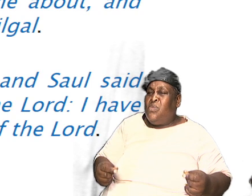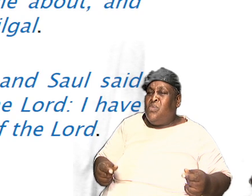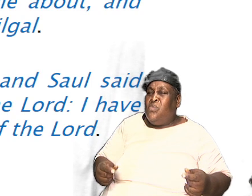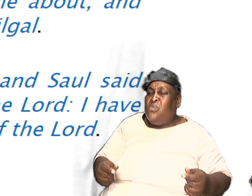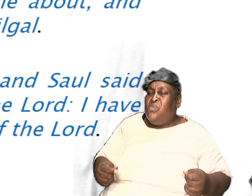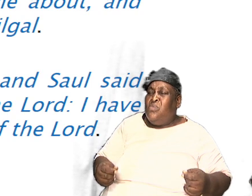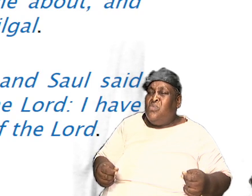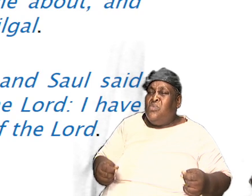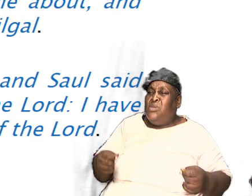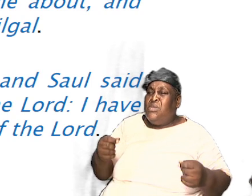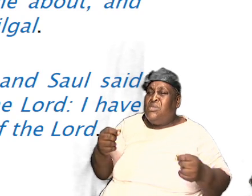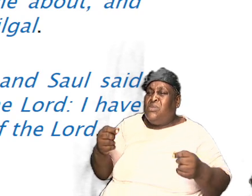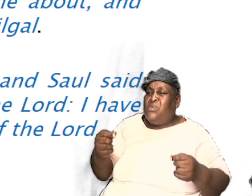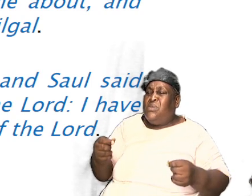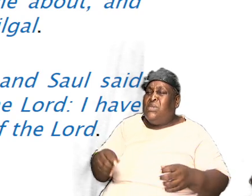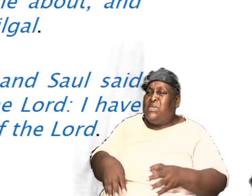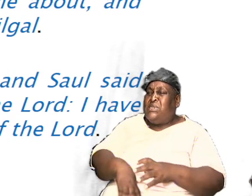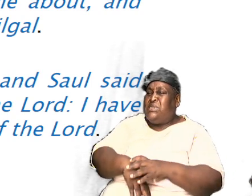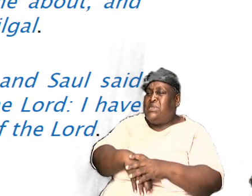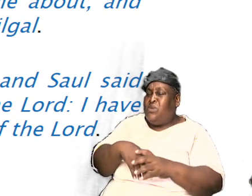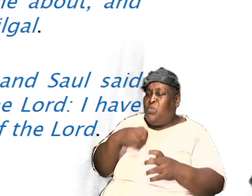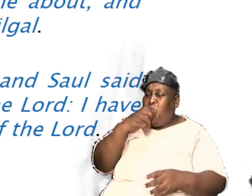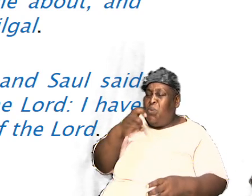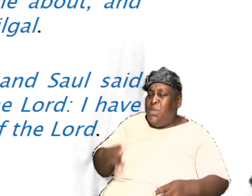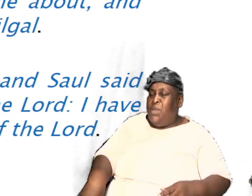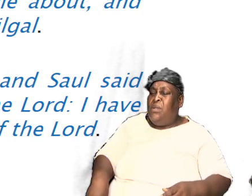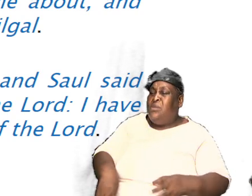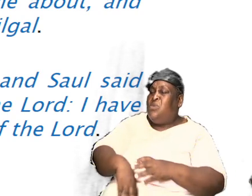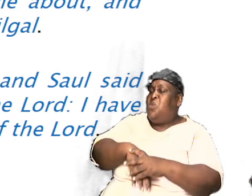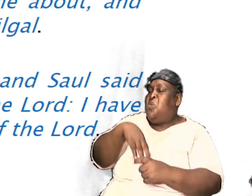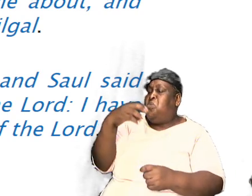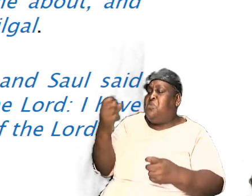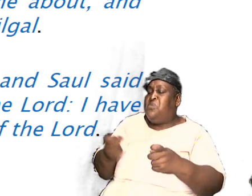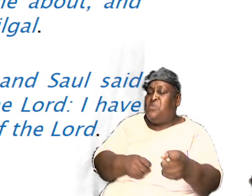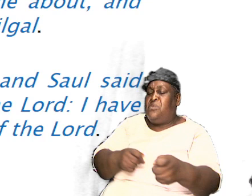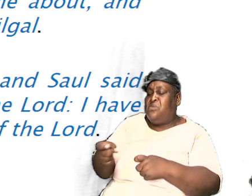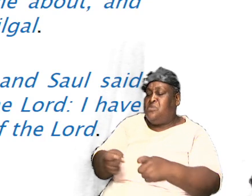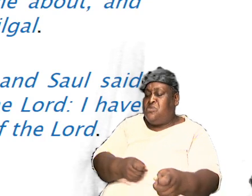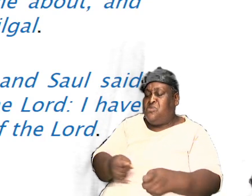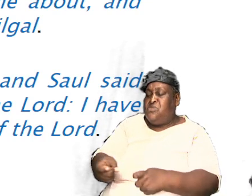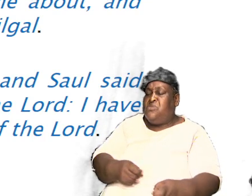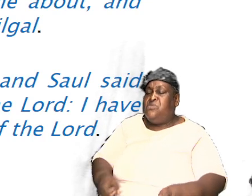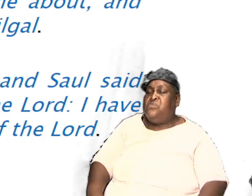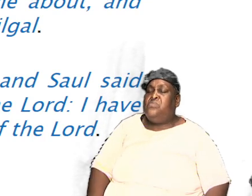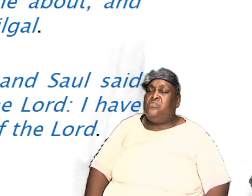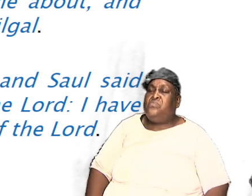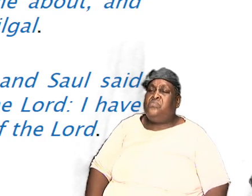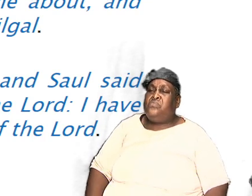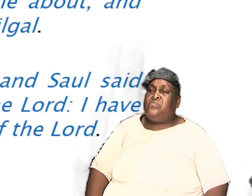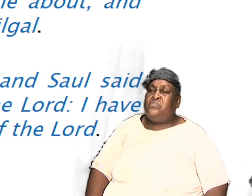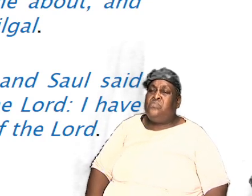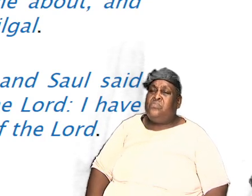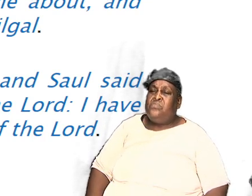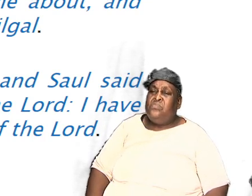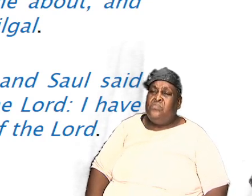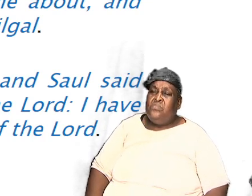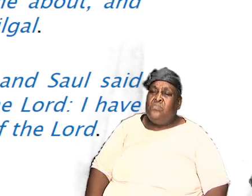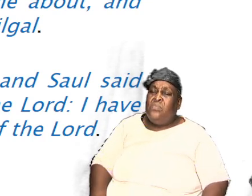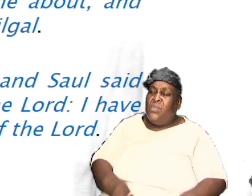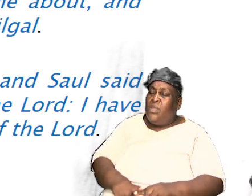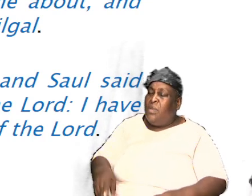wickedness. We can't just look at it as simply